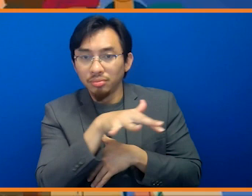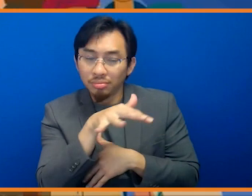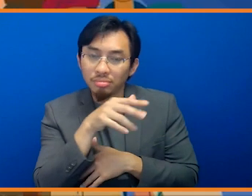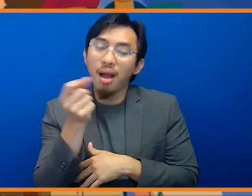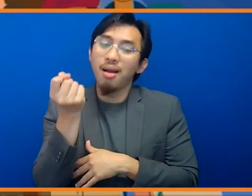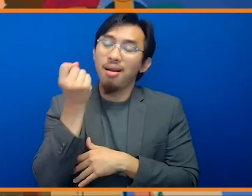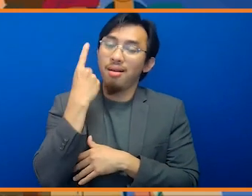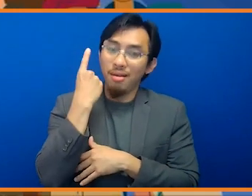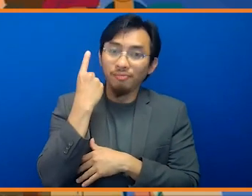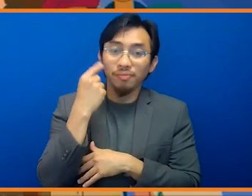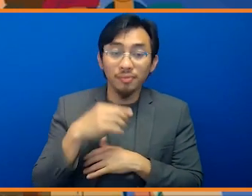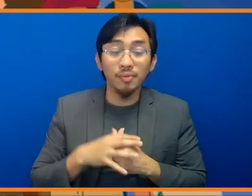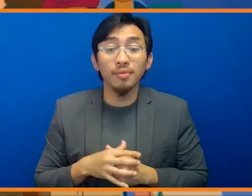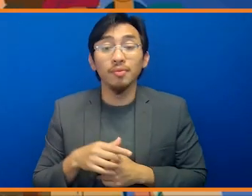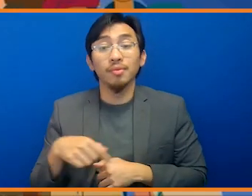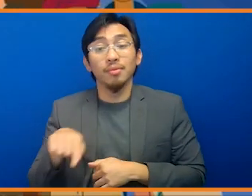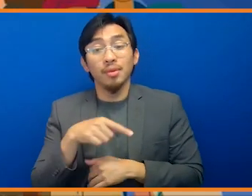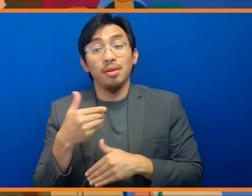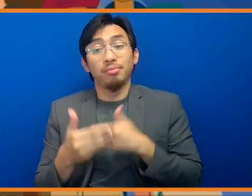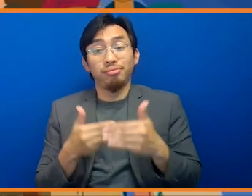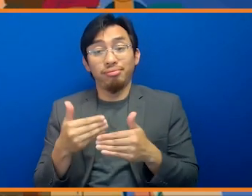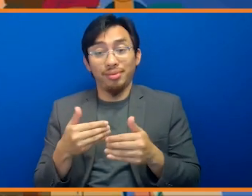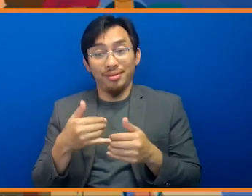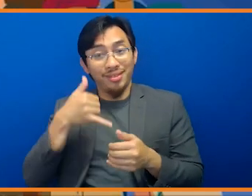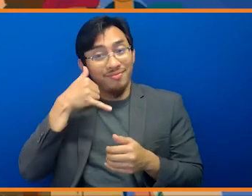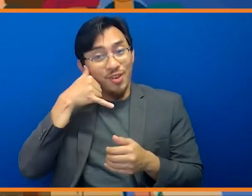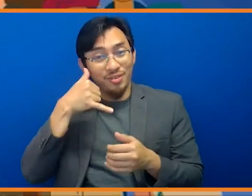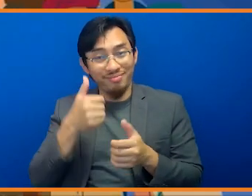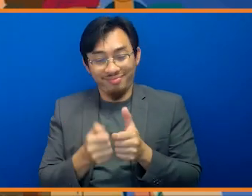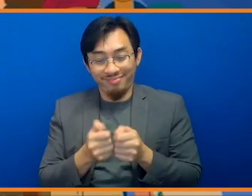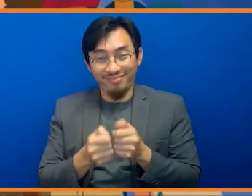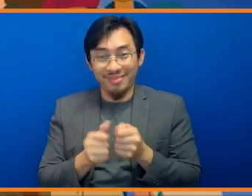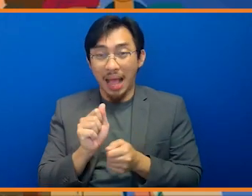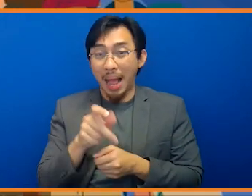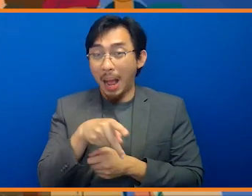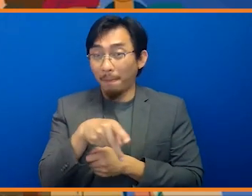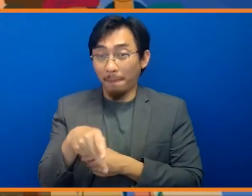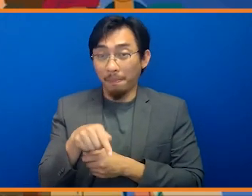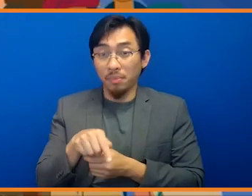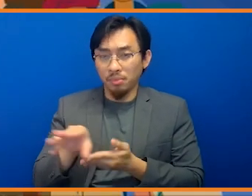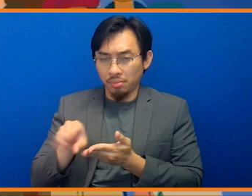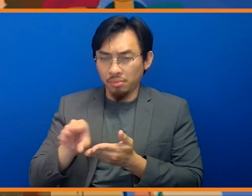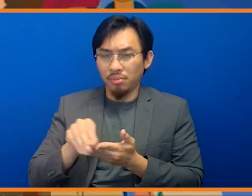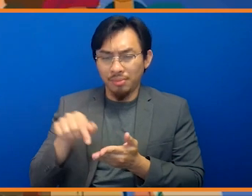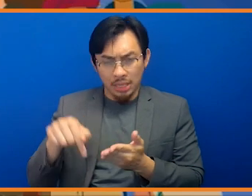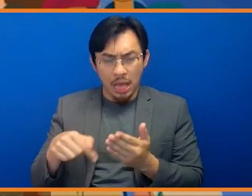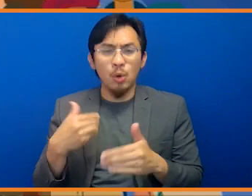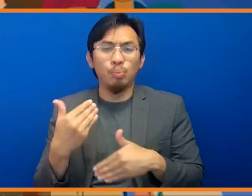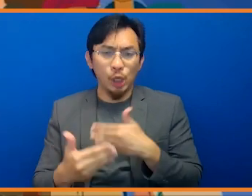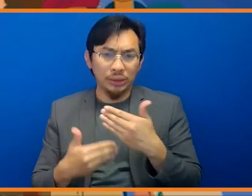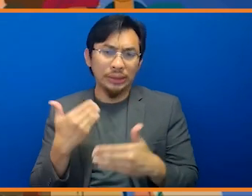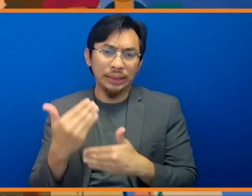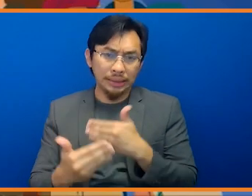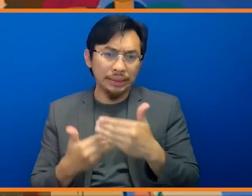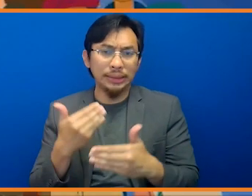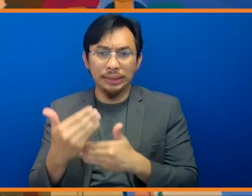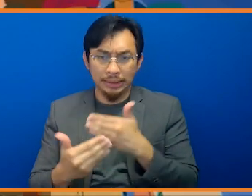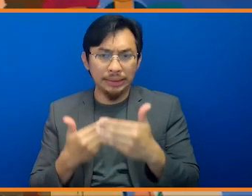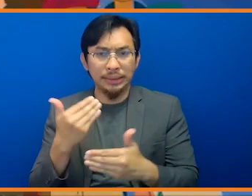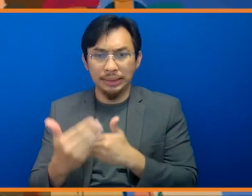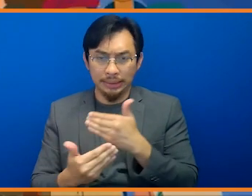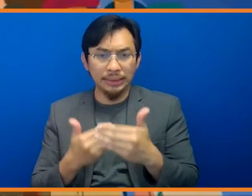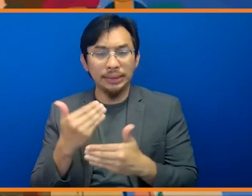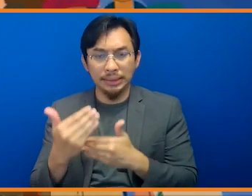We are also developing a smartphone application to record the ongoing process to